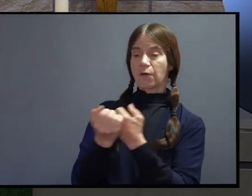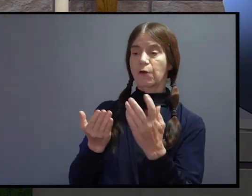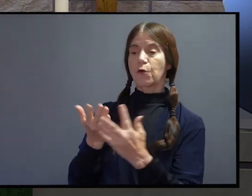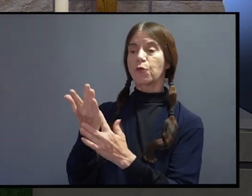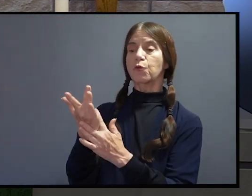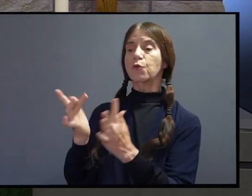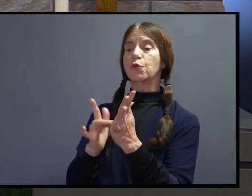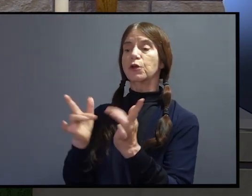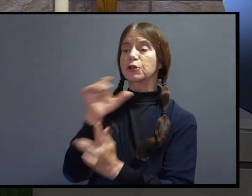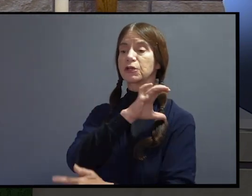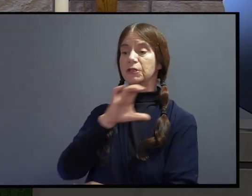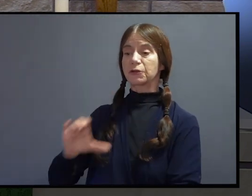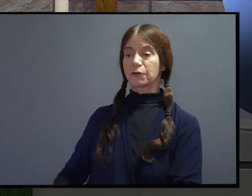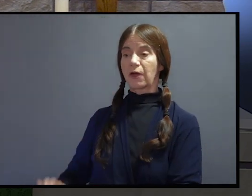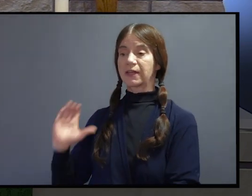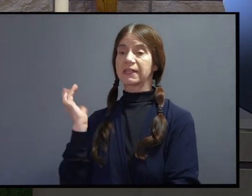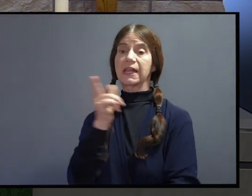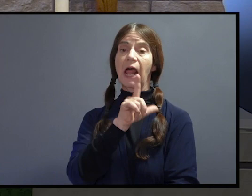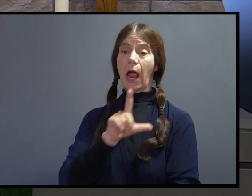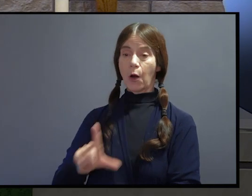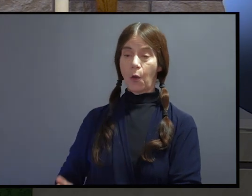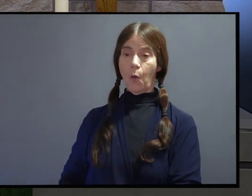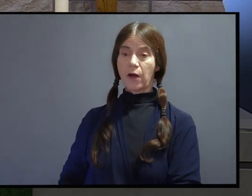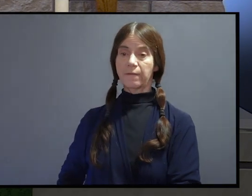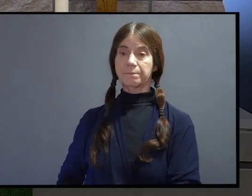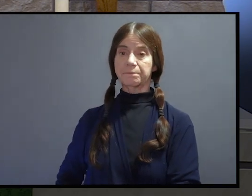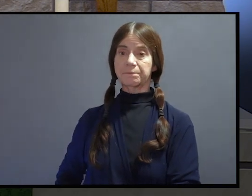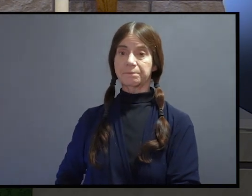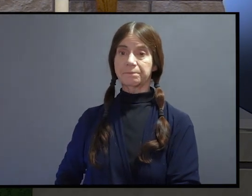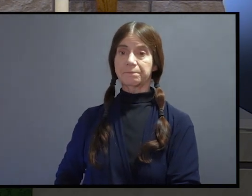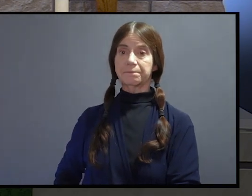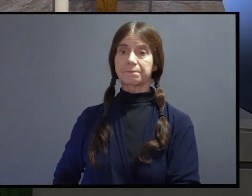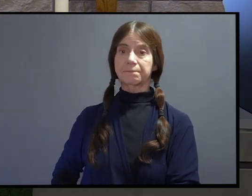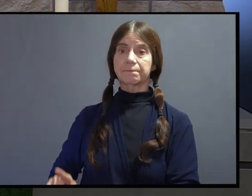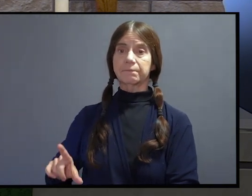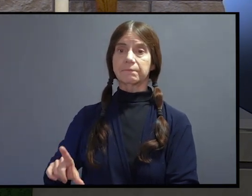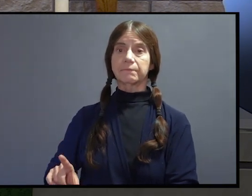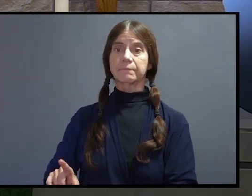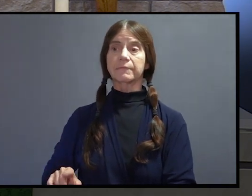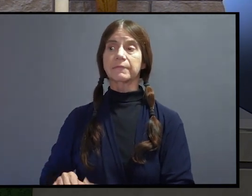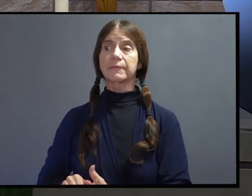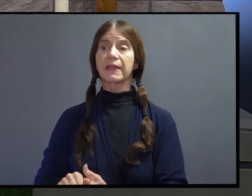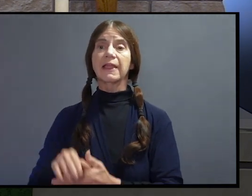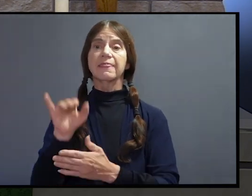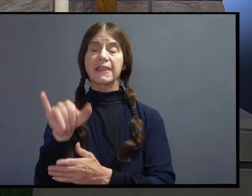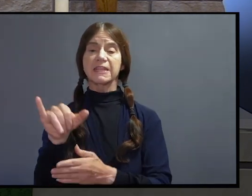to separate us from the love of God in Christ Jesus our Lord.